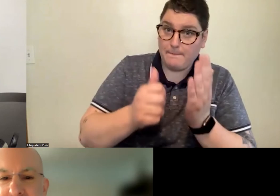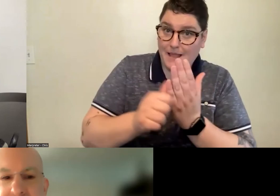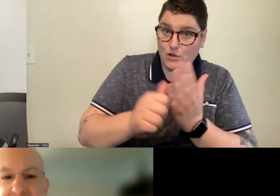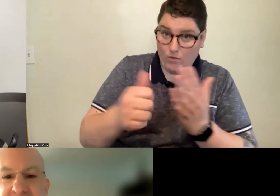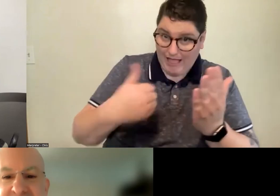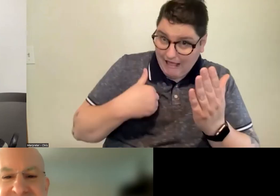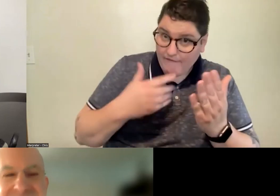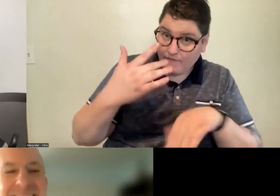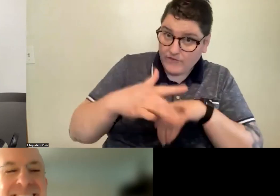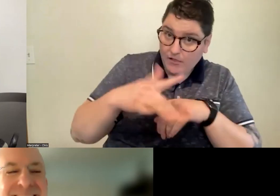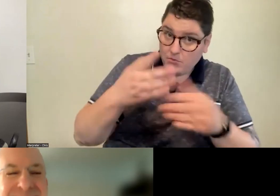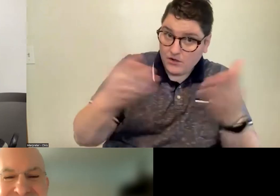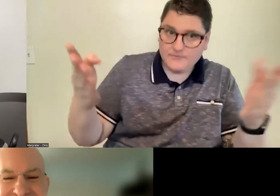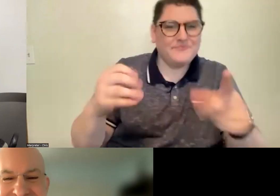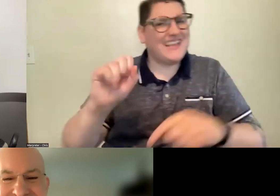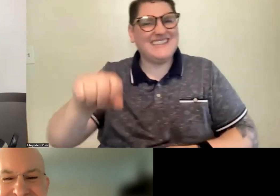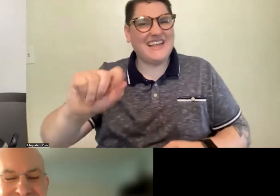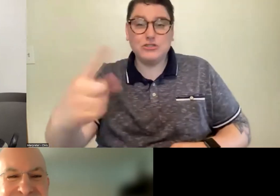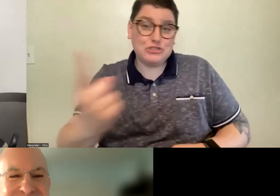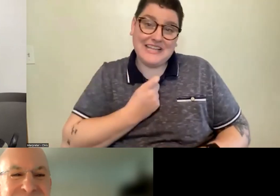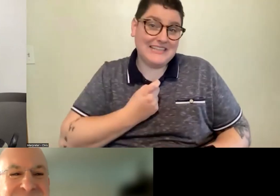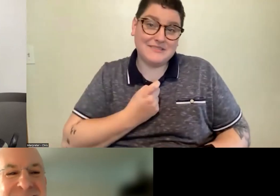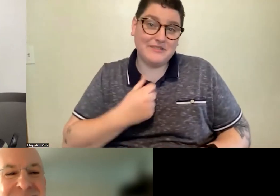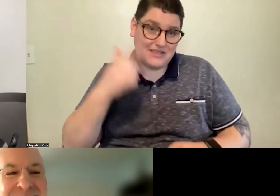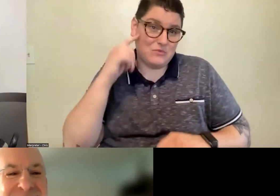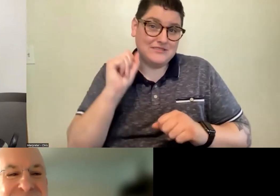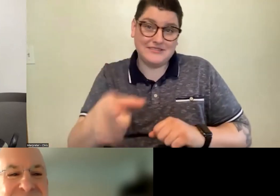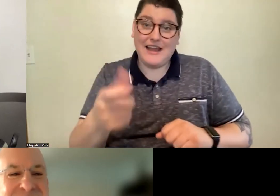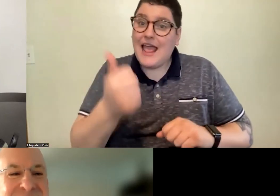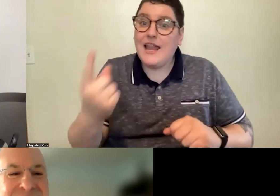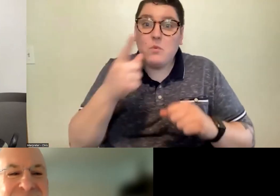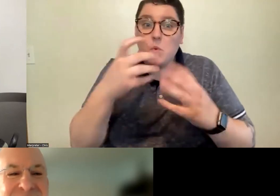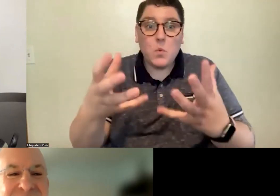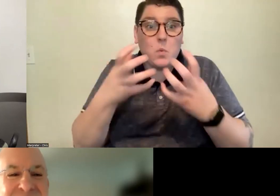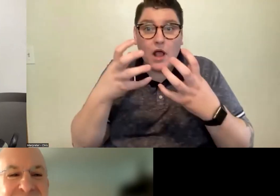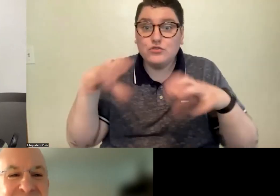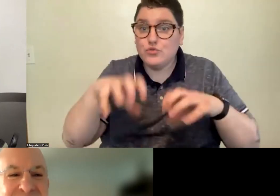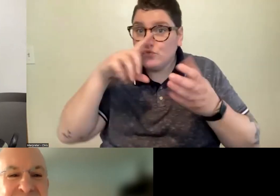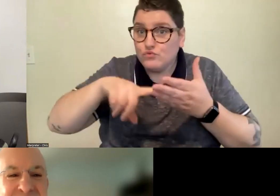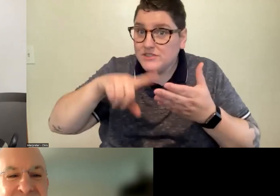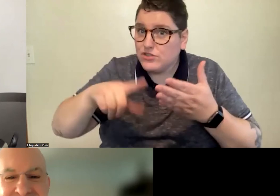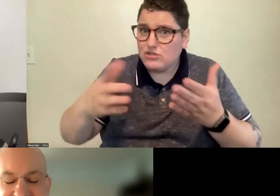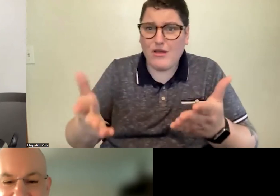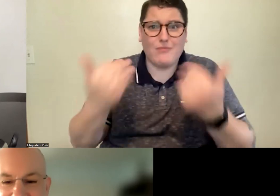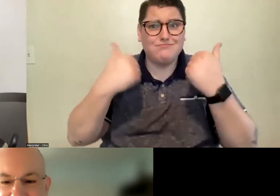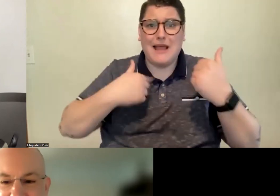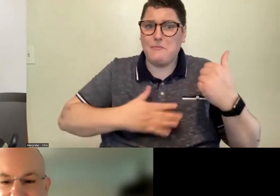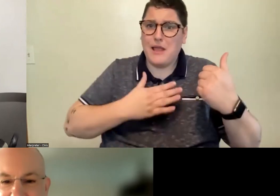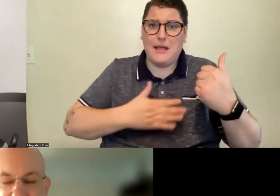Yes, just ask me for it. And anybody who wants to do research on it, I would be happy